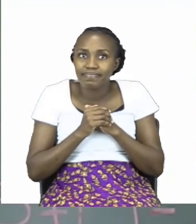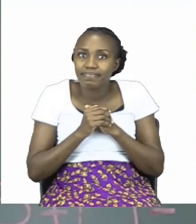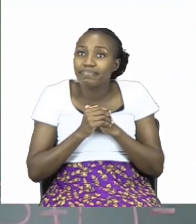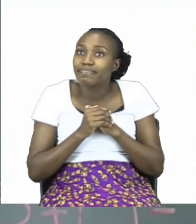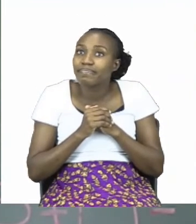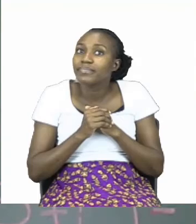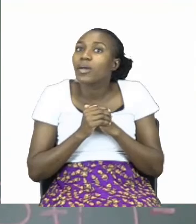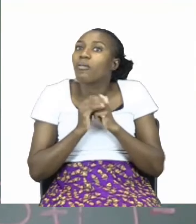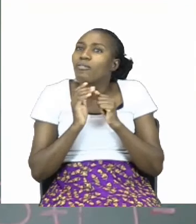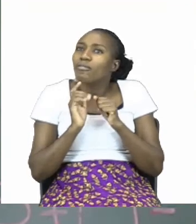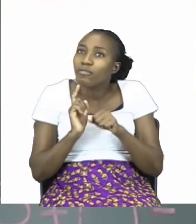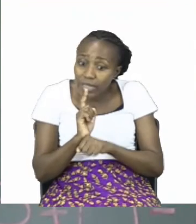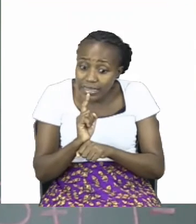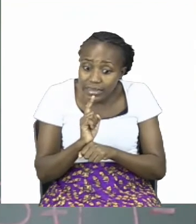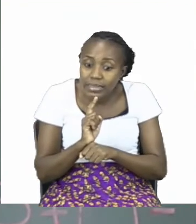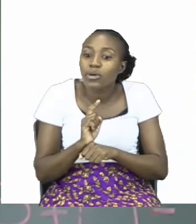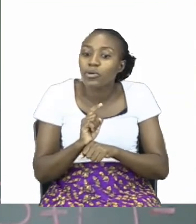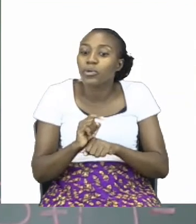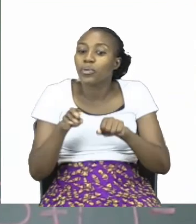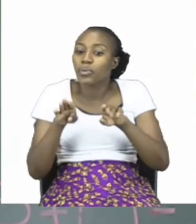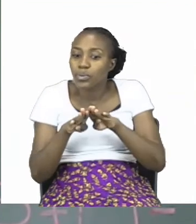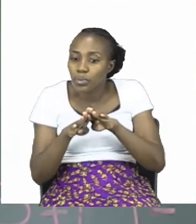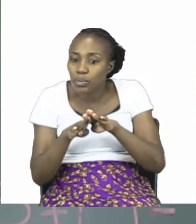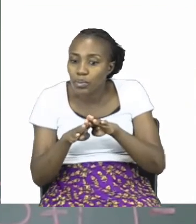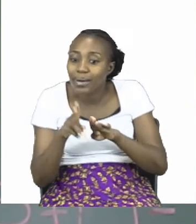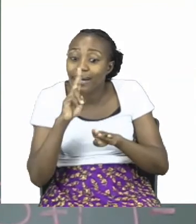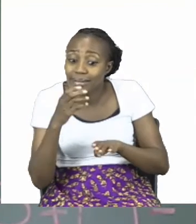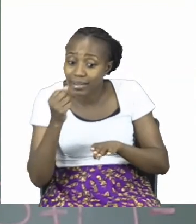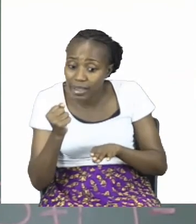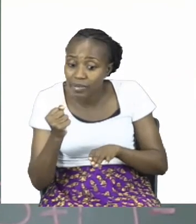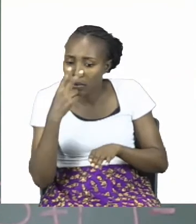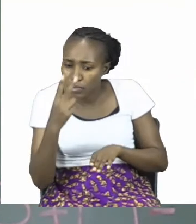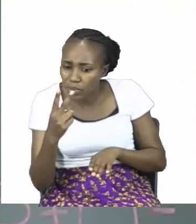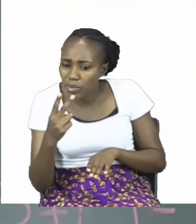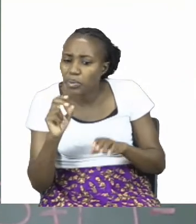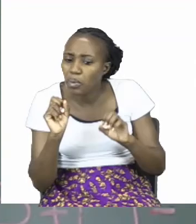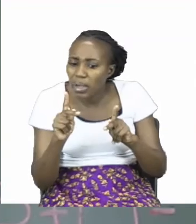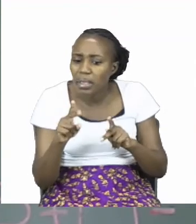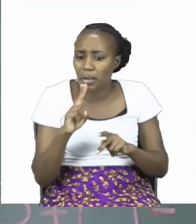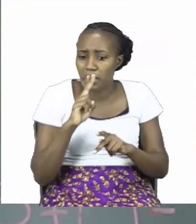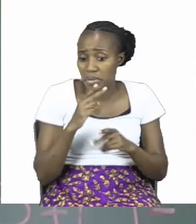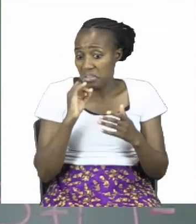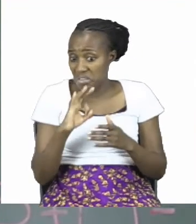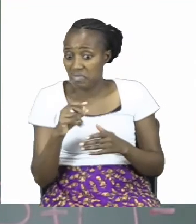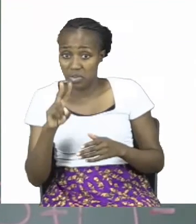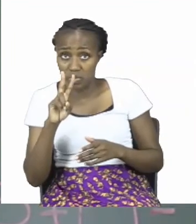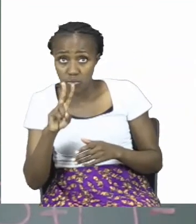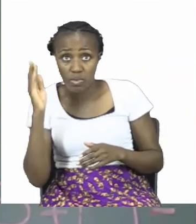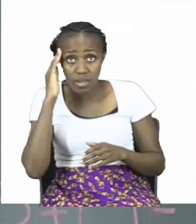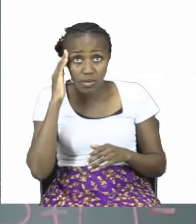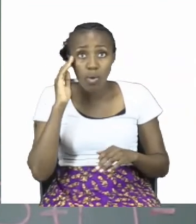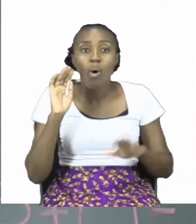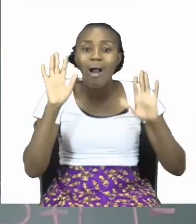So first, find out what answers you're going to get. Make sure that your answers are correct for each one. Once everything